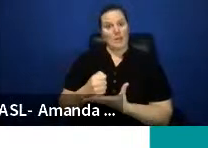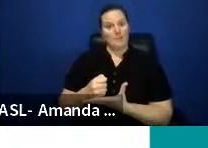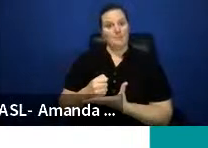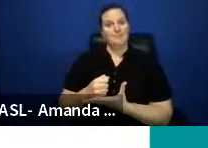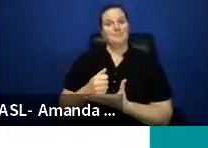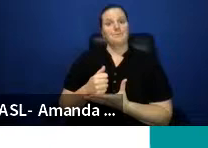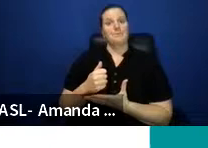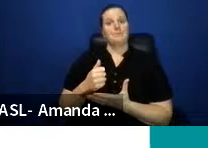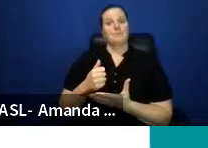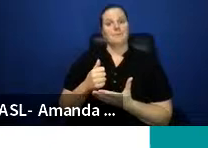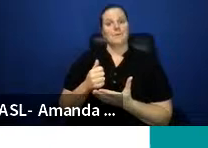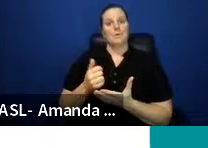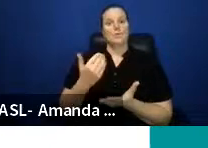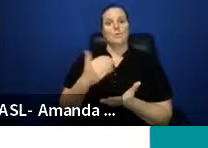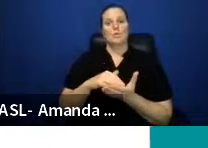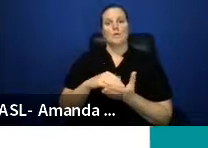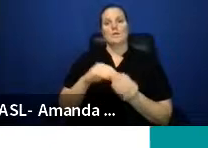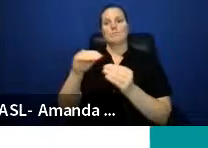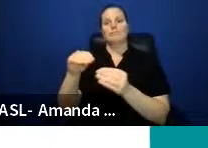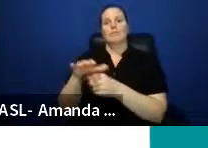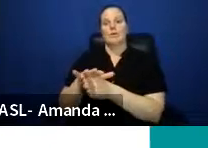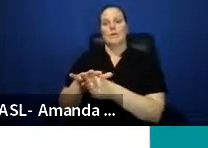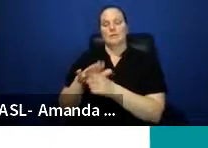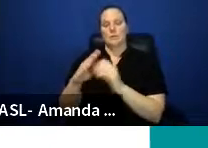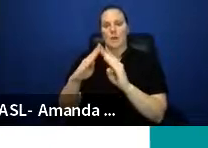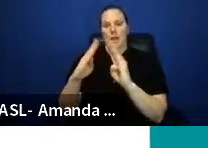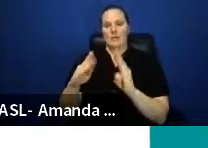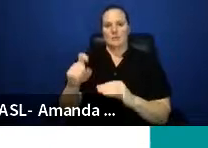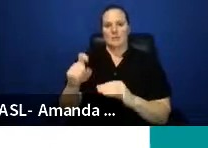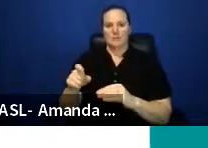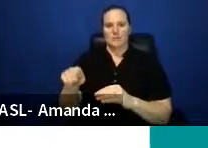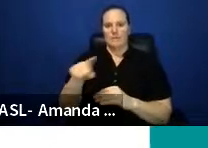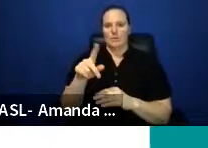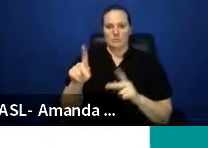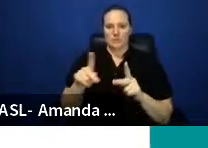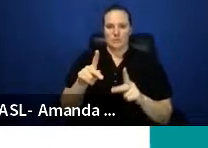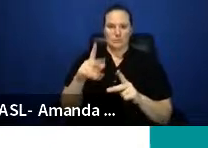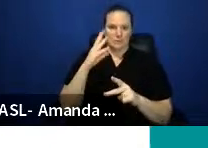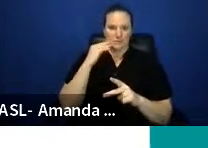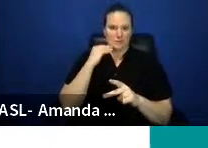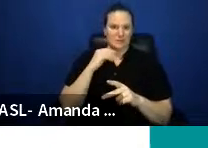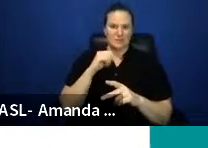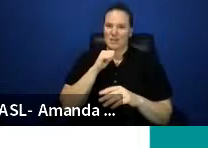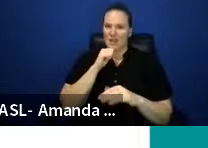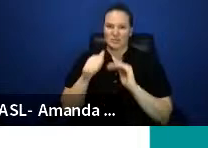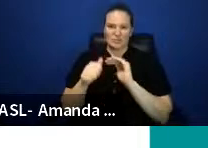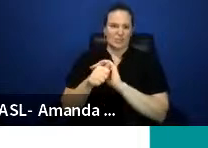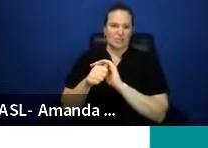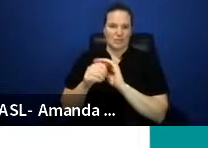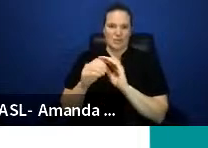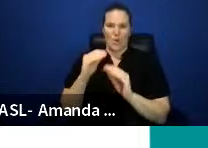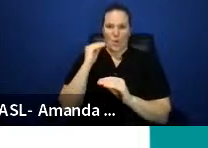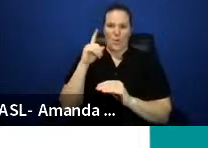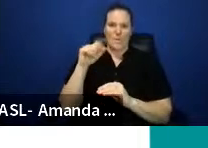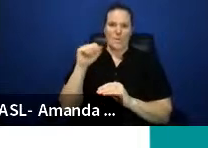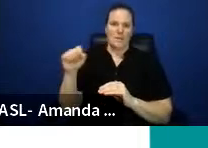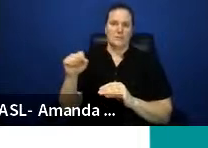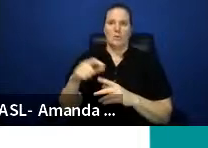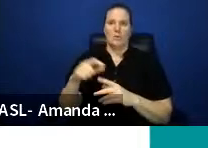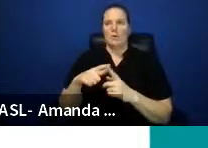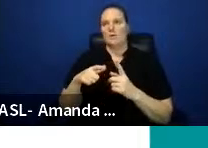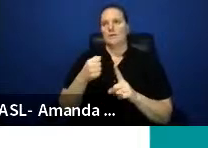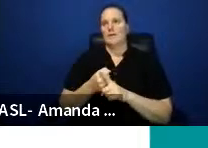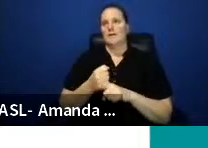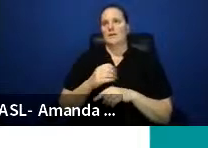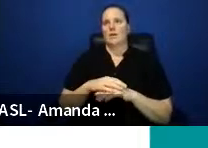the relocation or the housing needs of those who are experiencing unsheltered homelessness, and particularly those that may be impacted by